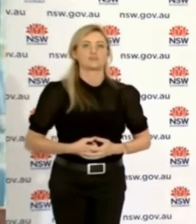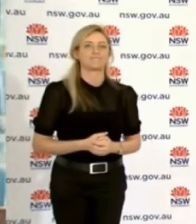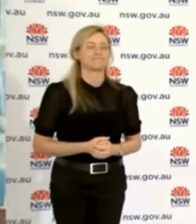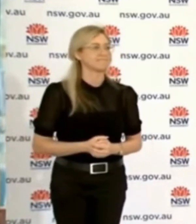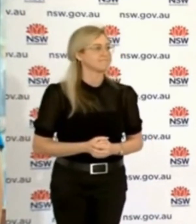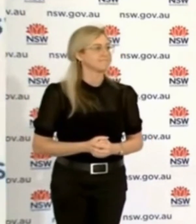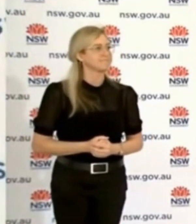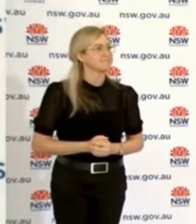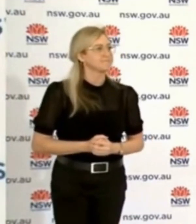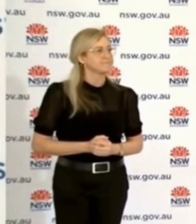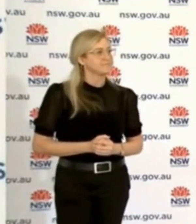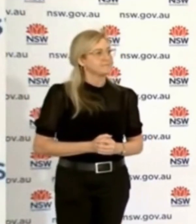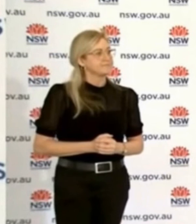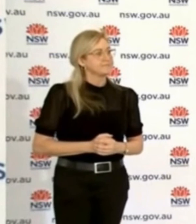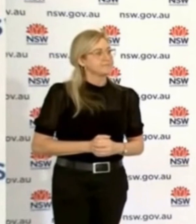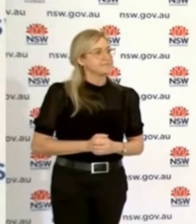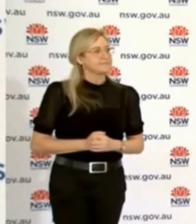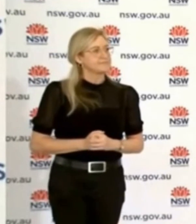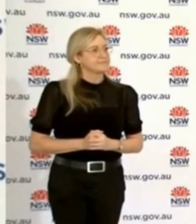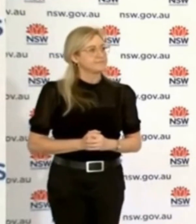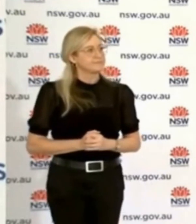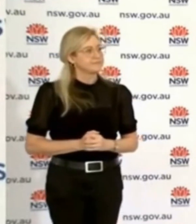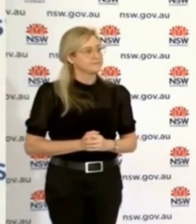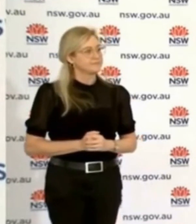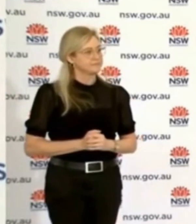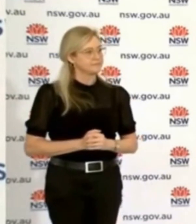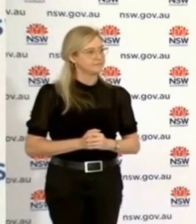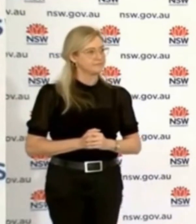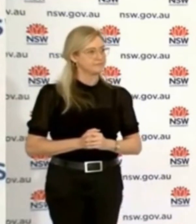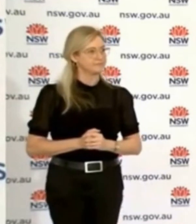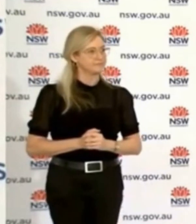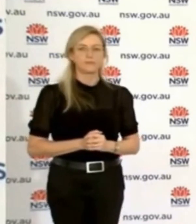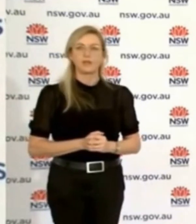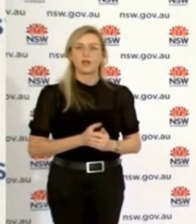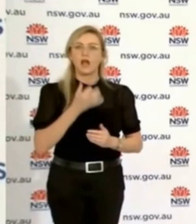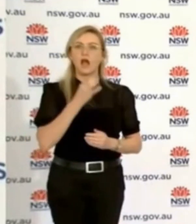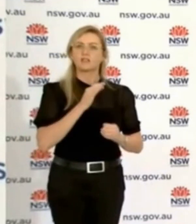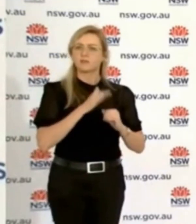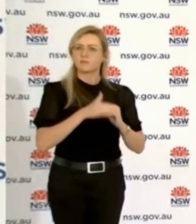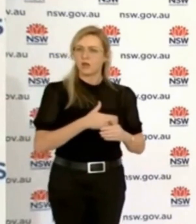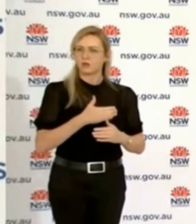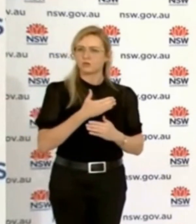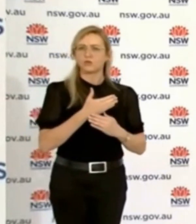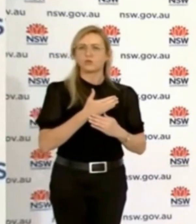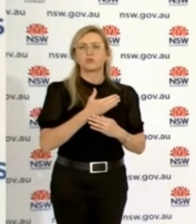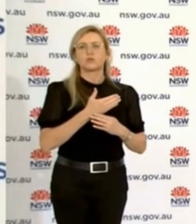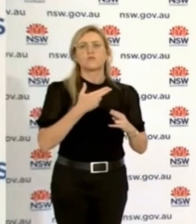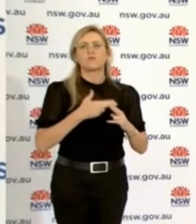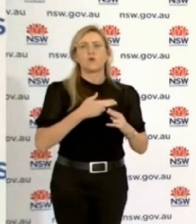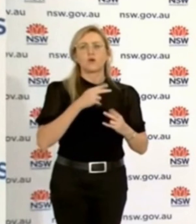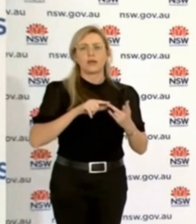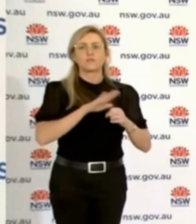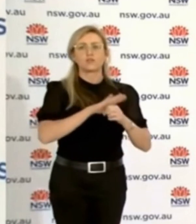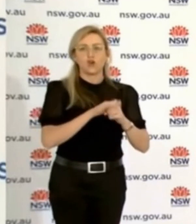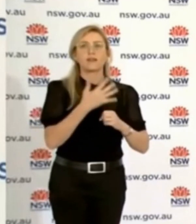exposure sites still, will they be put back in place to be listed once we are reopening? Because they're not at the moment. We will be looking